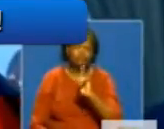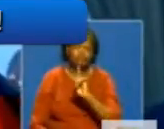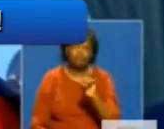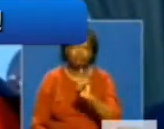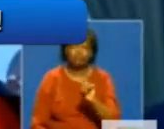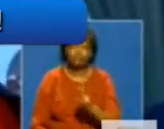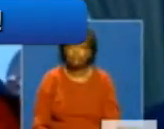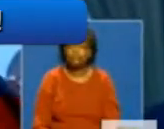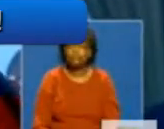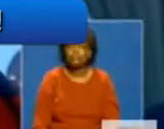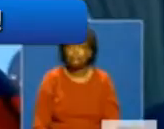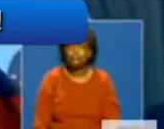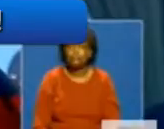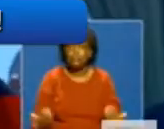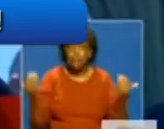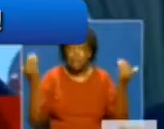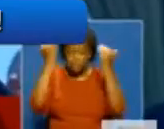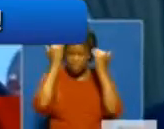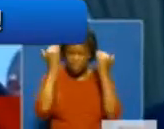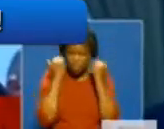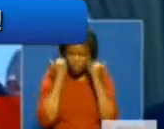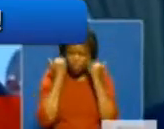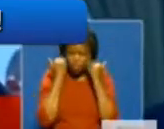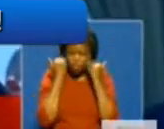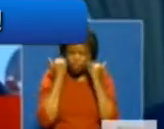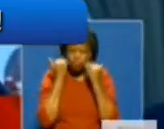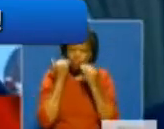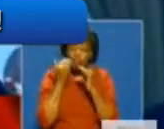My Lord, the court goes to an earlier document